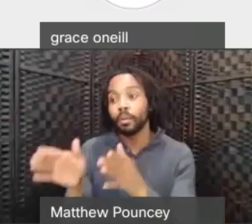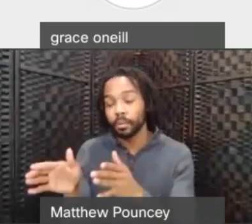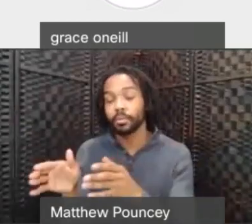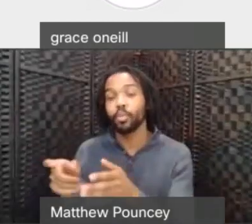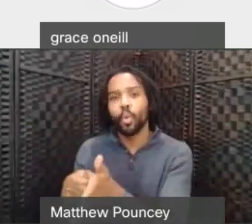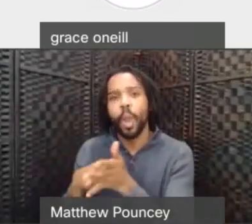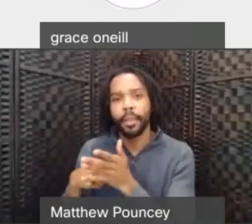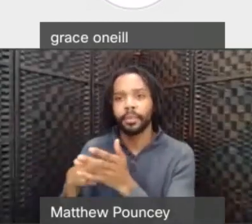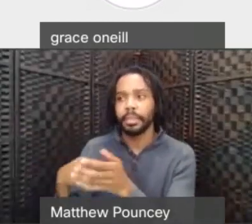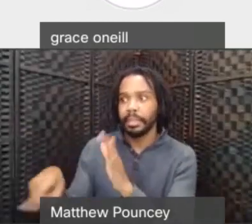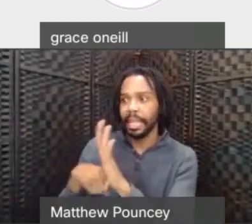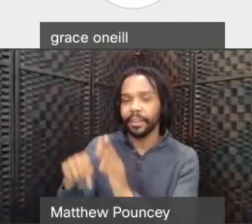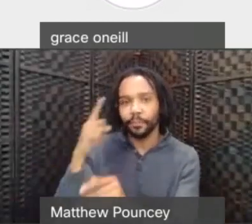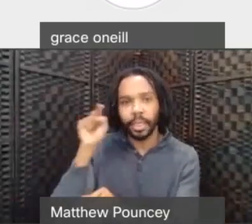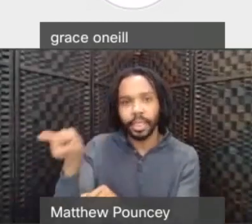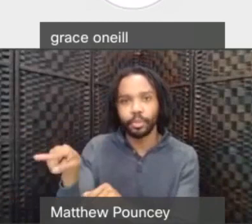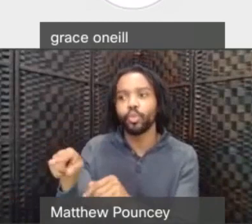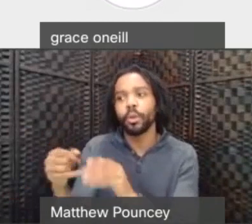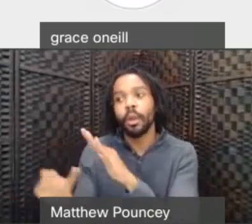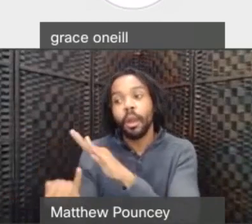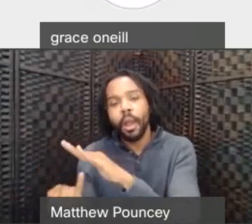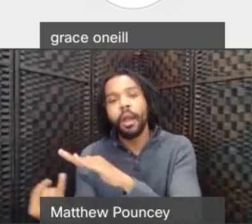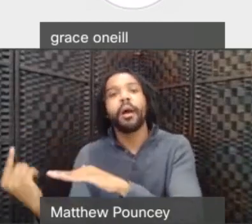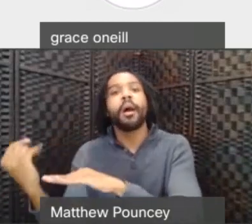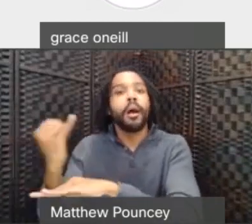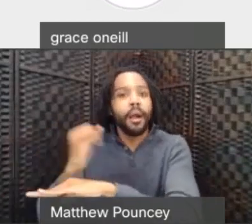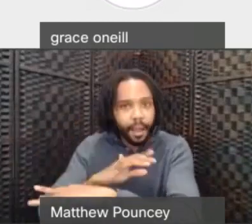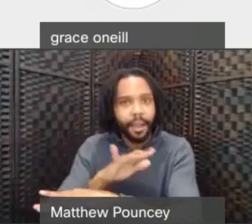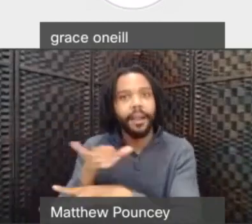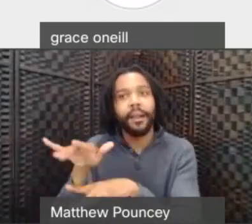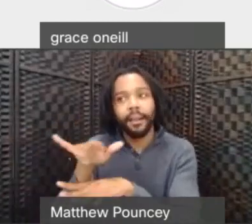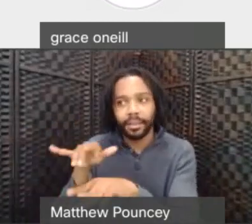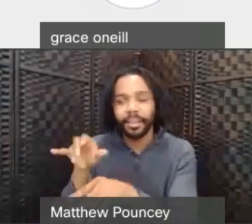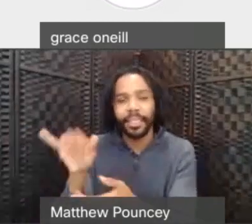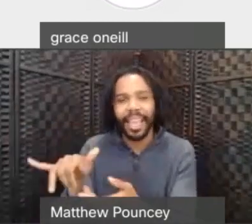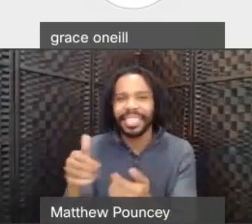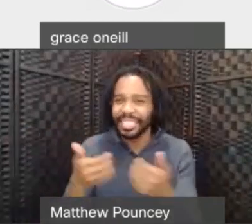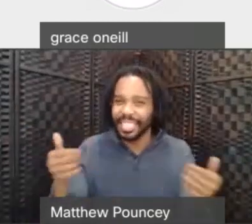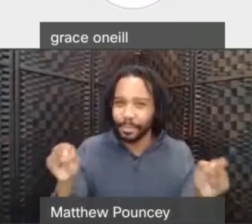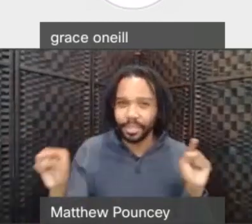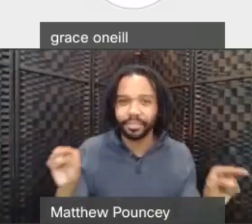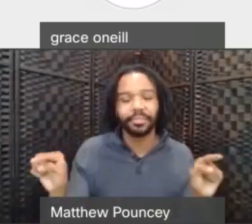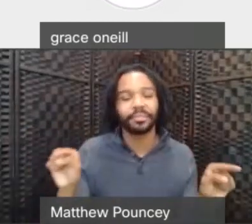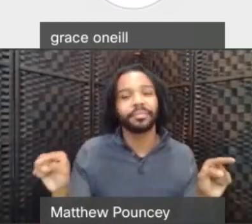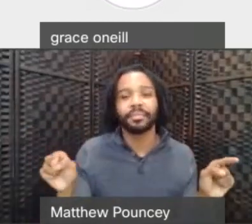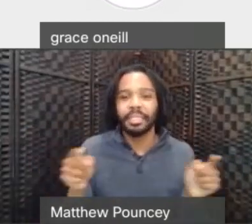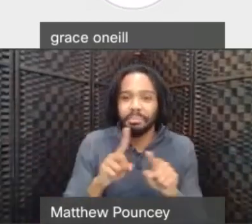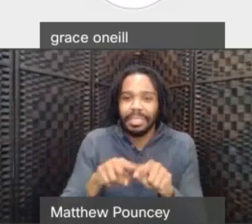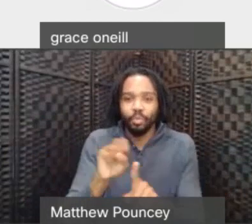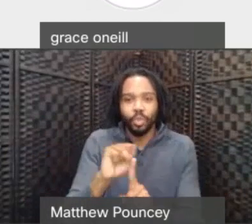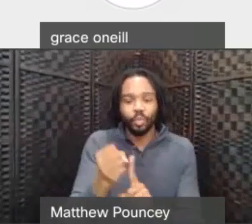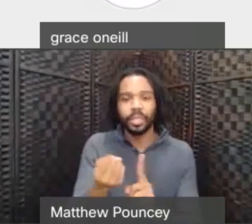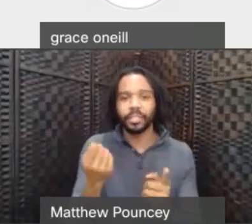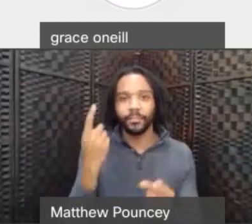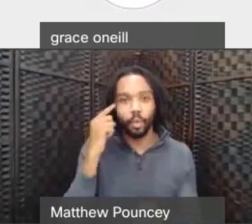confined to their room and isolated from others. And so those are really two very different and separate instances where a test is being